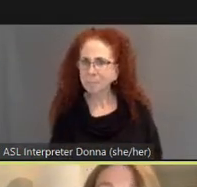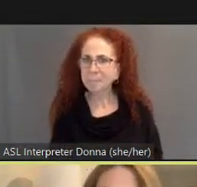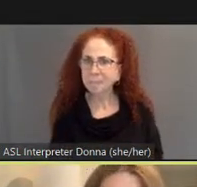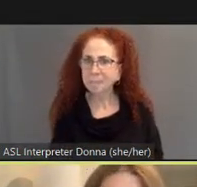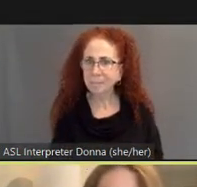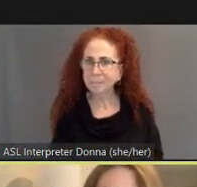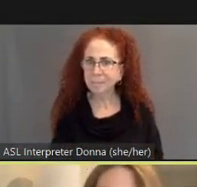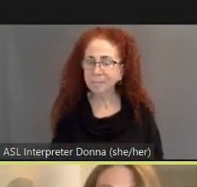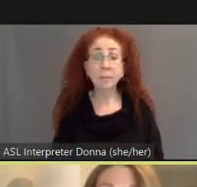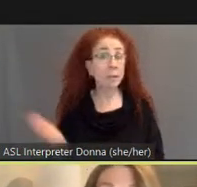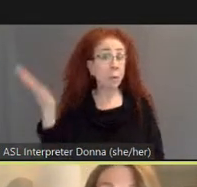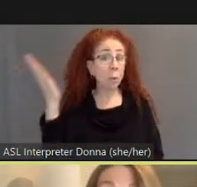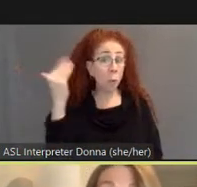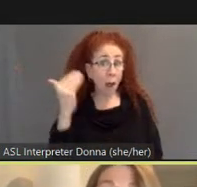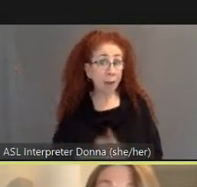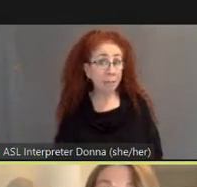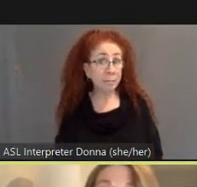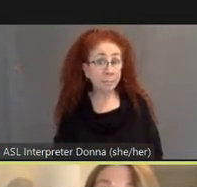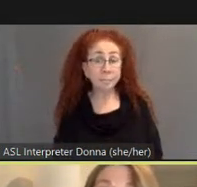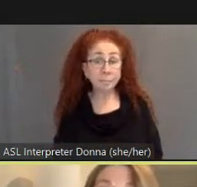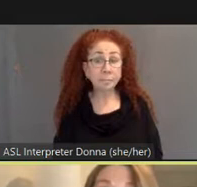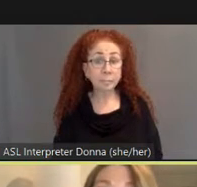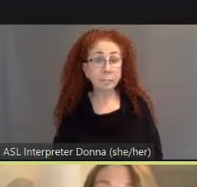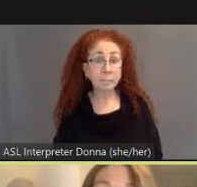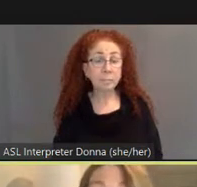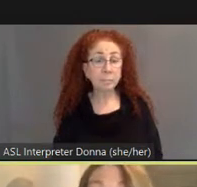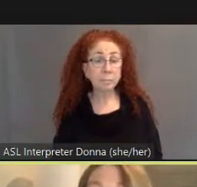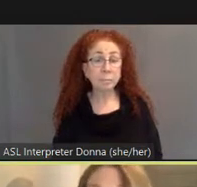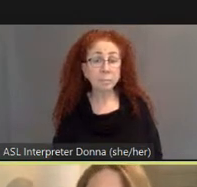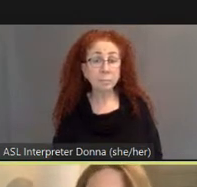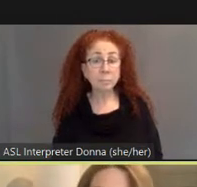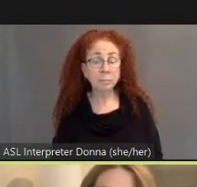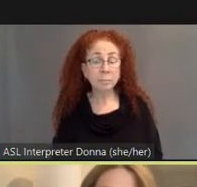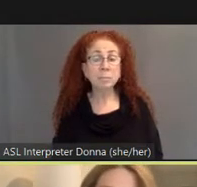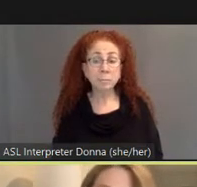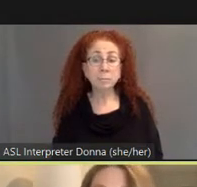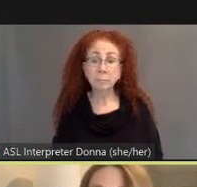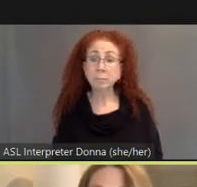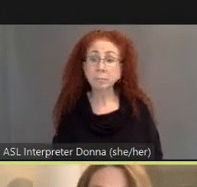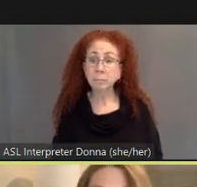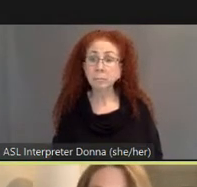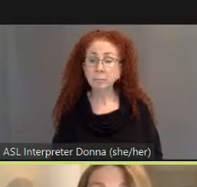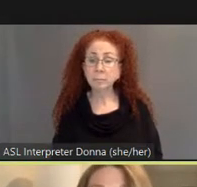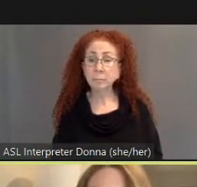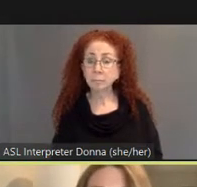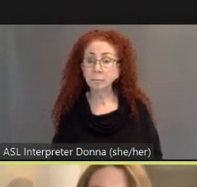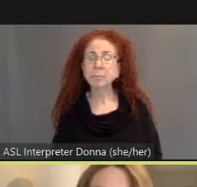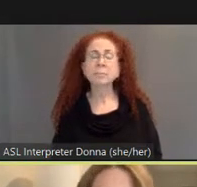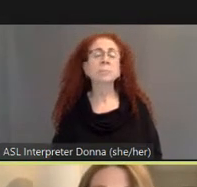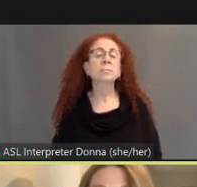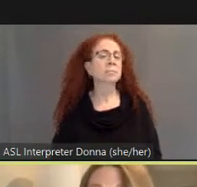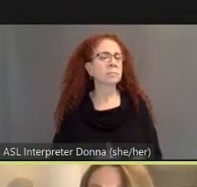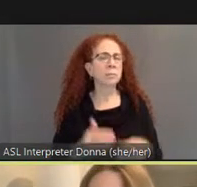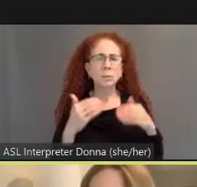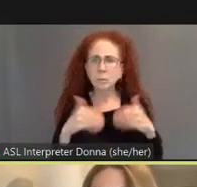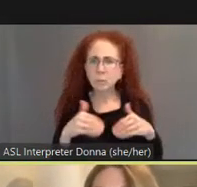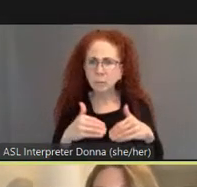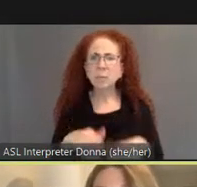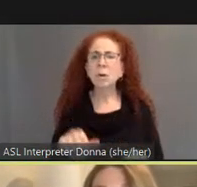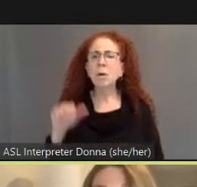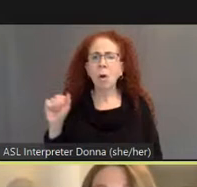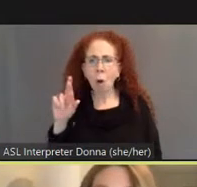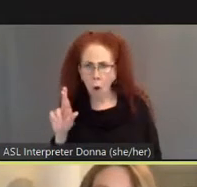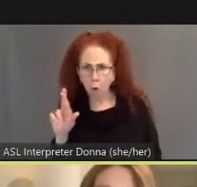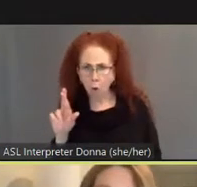due in large part to the work and the commitment from both